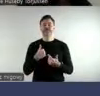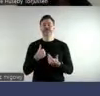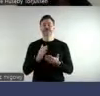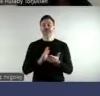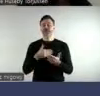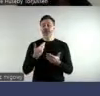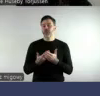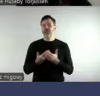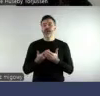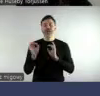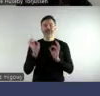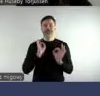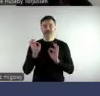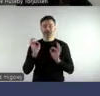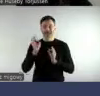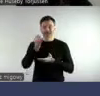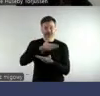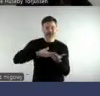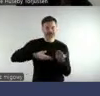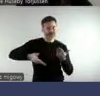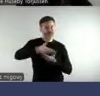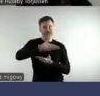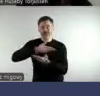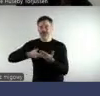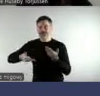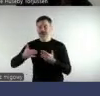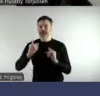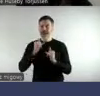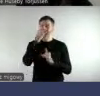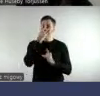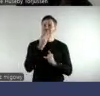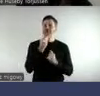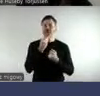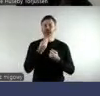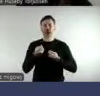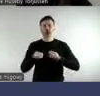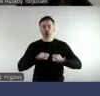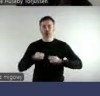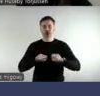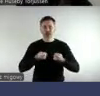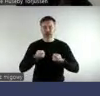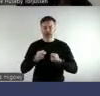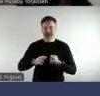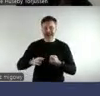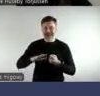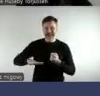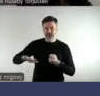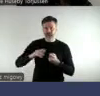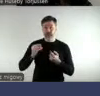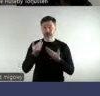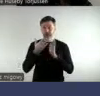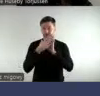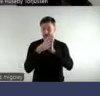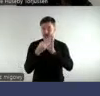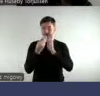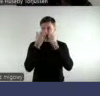former regional coordinating authority? So this is me trying to visualize how the county governor coordinates in a